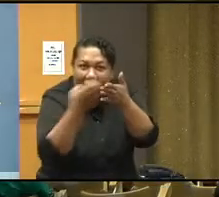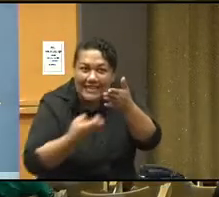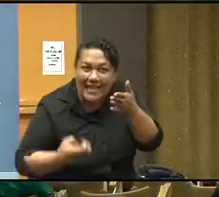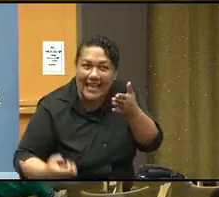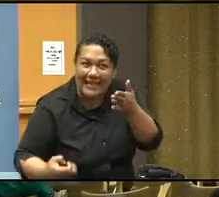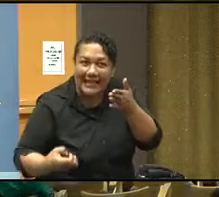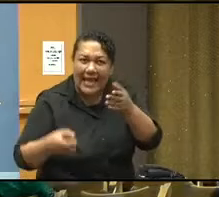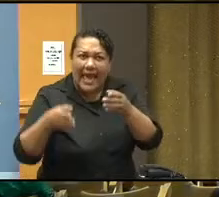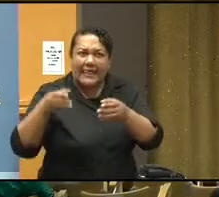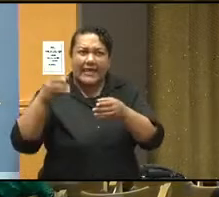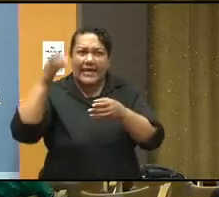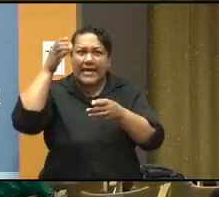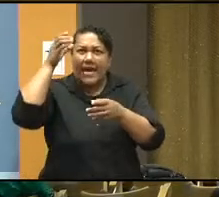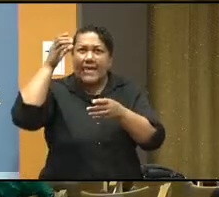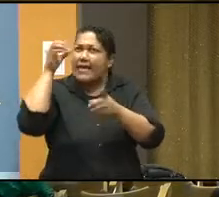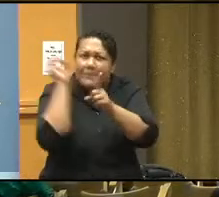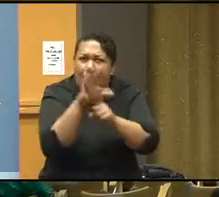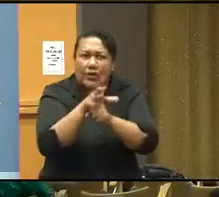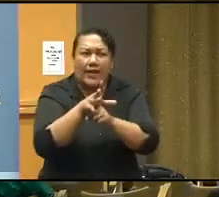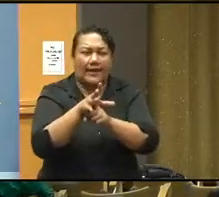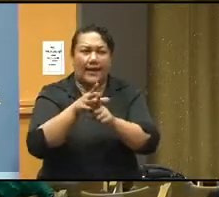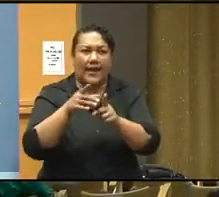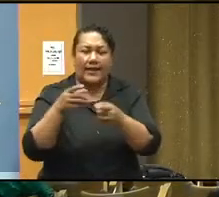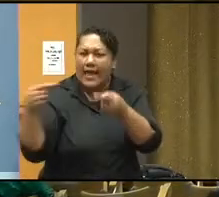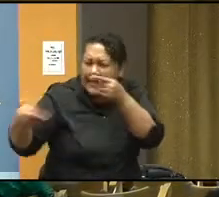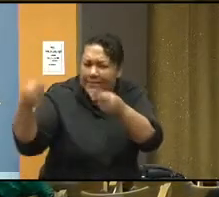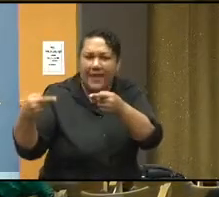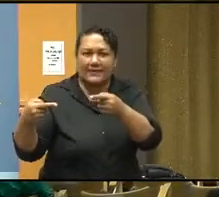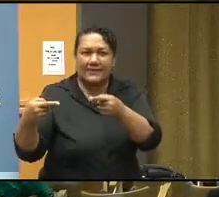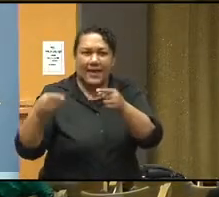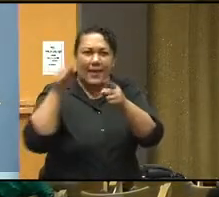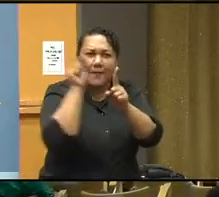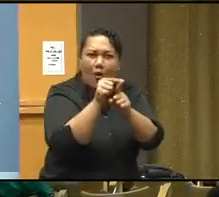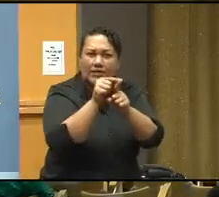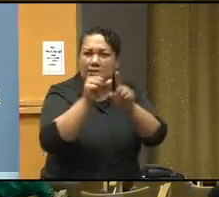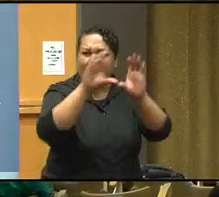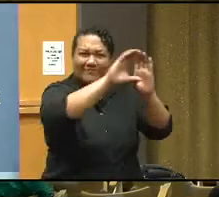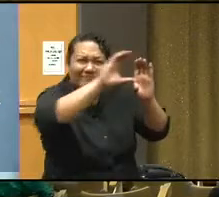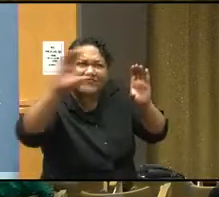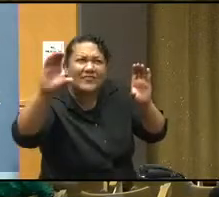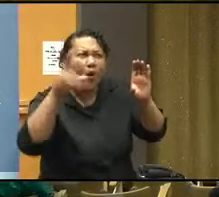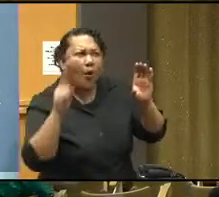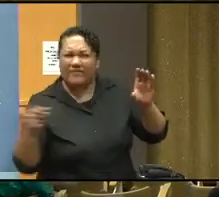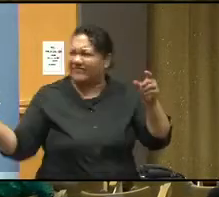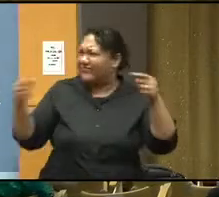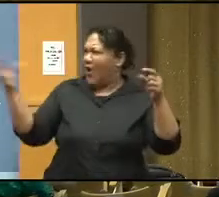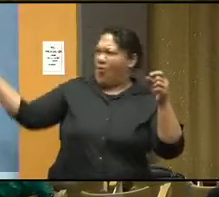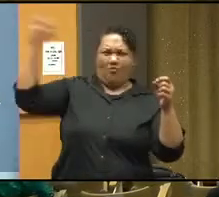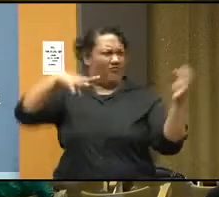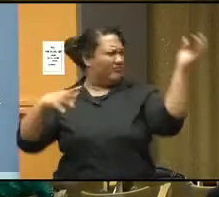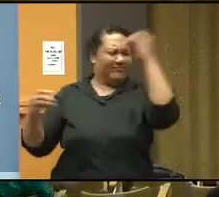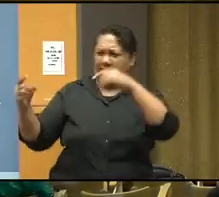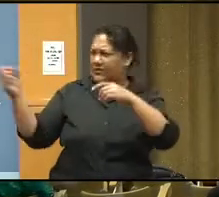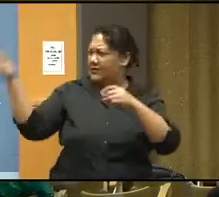a critical issue, the debates they present, and they also, by putting the debates, they show that